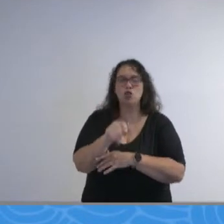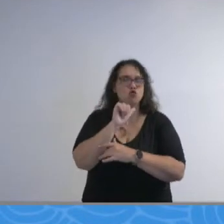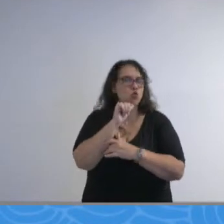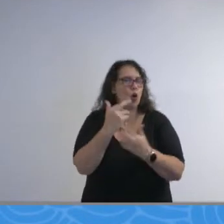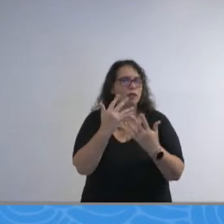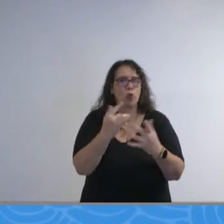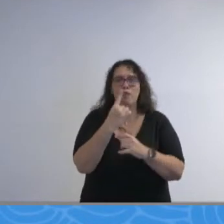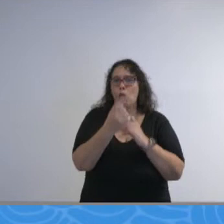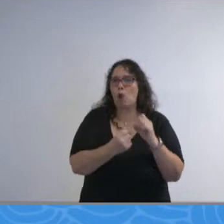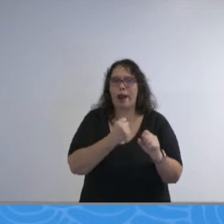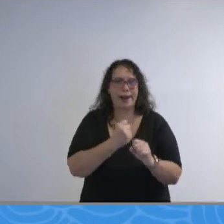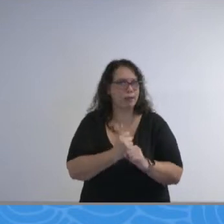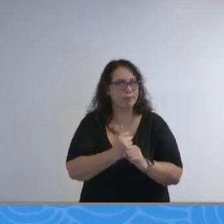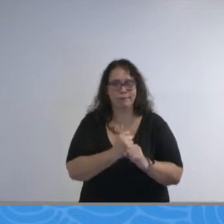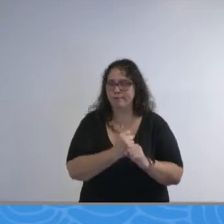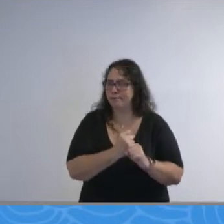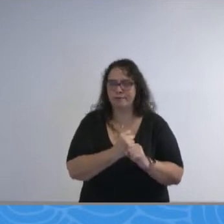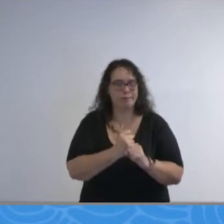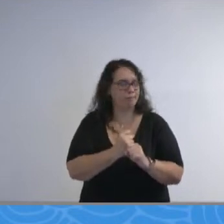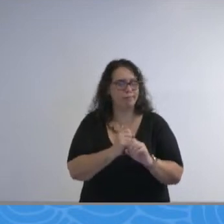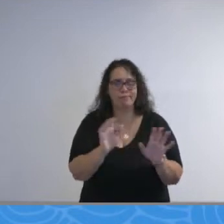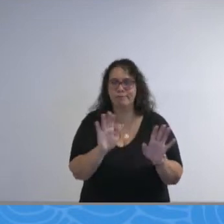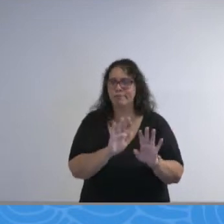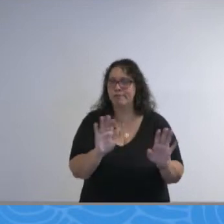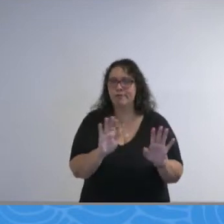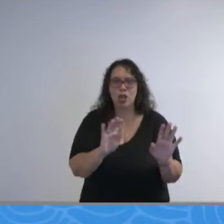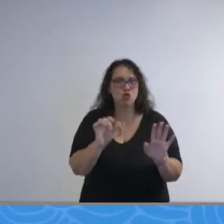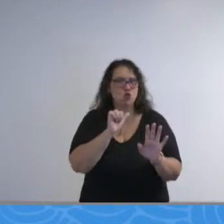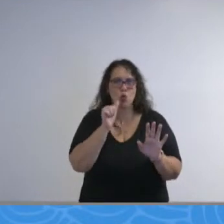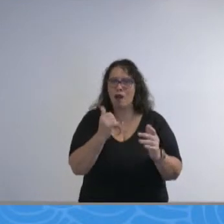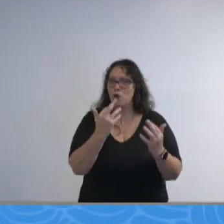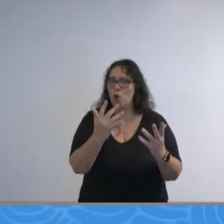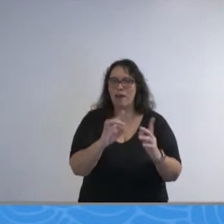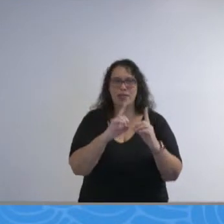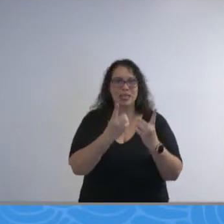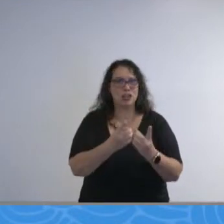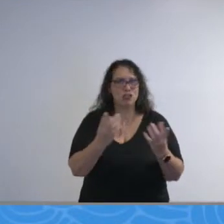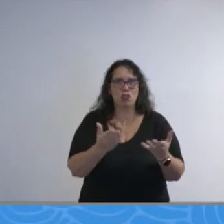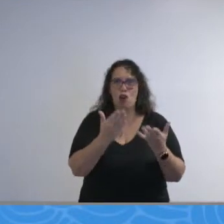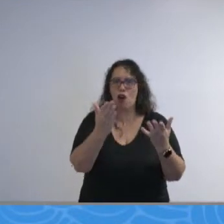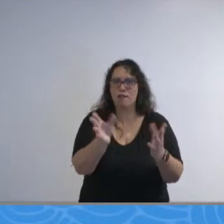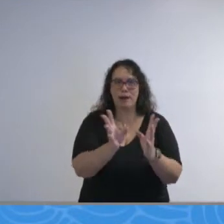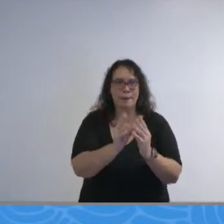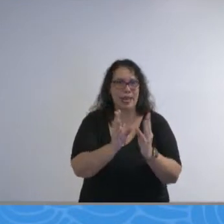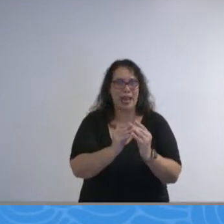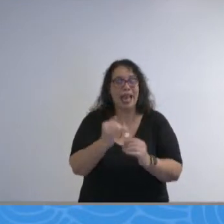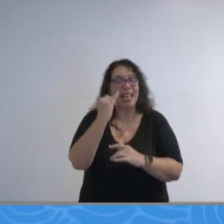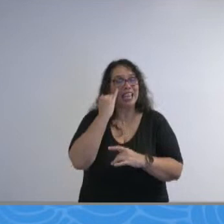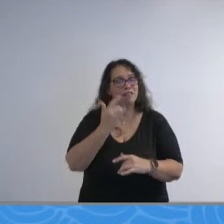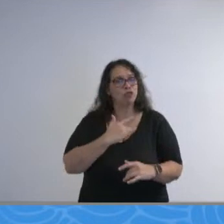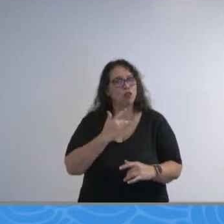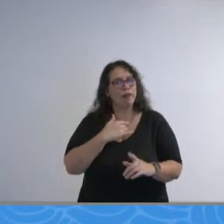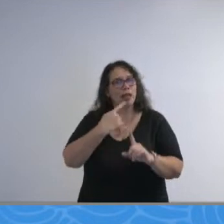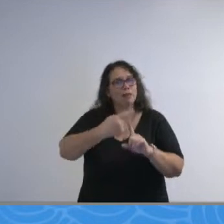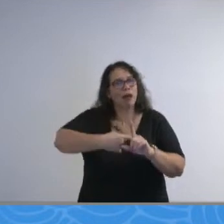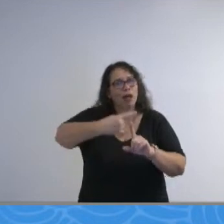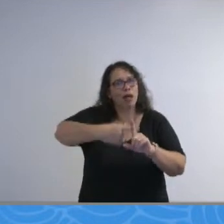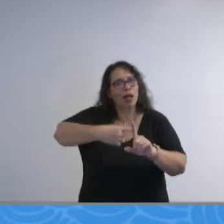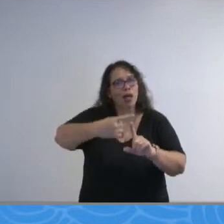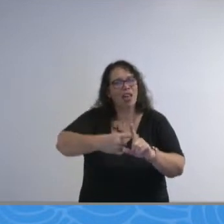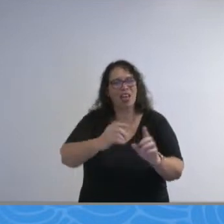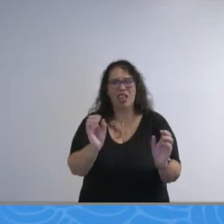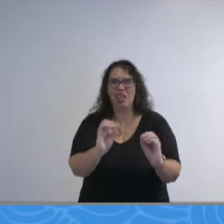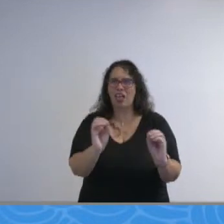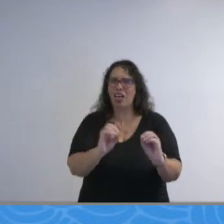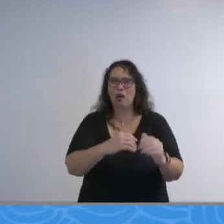1 year to pass. You do not have to wait for the district to offer it. If you as a parent feel your child is not making progress in school, you can